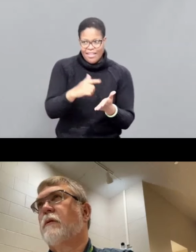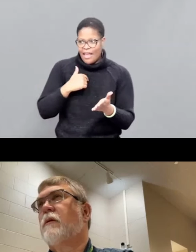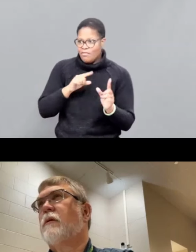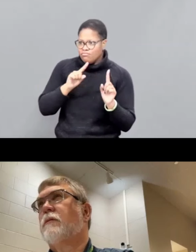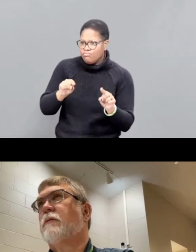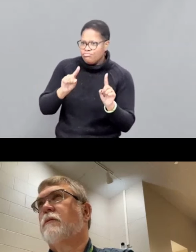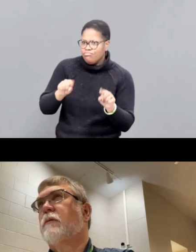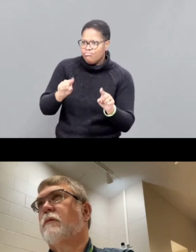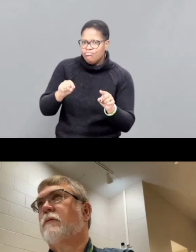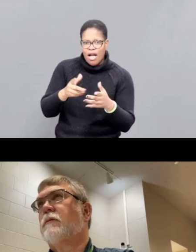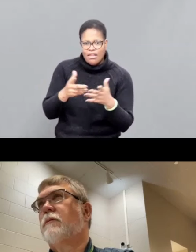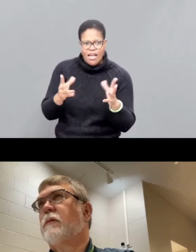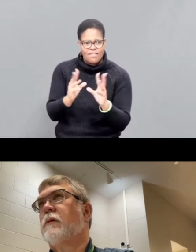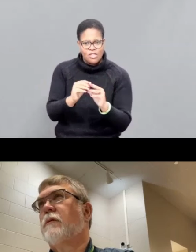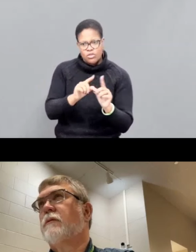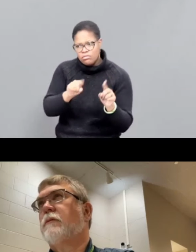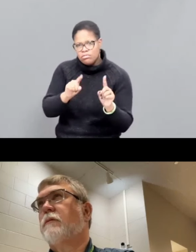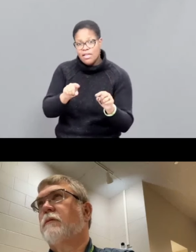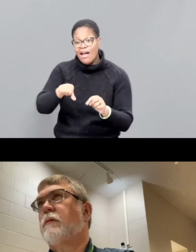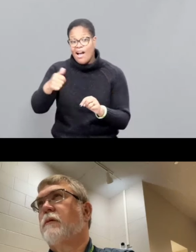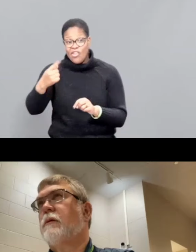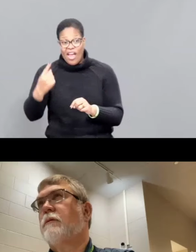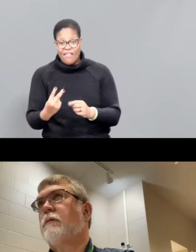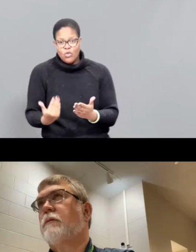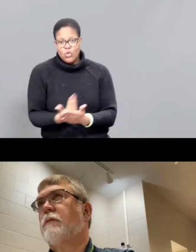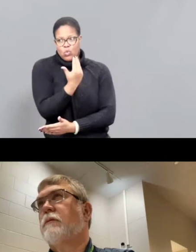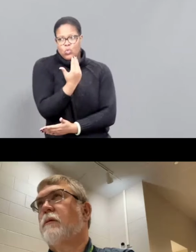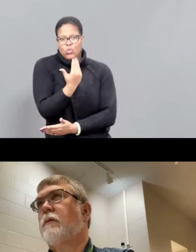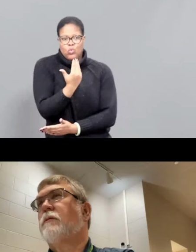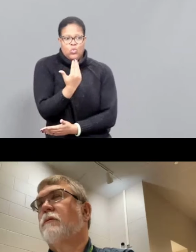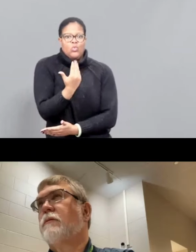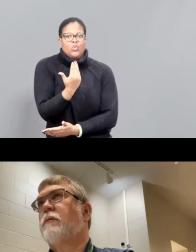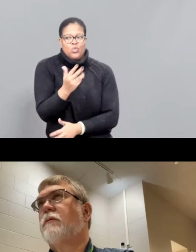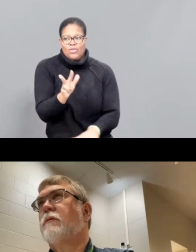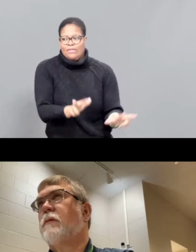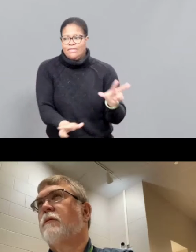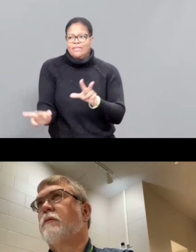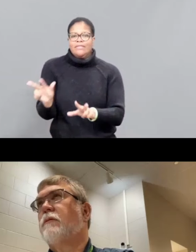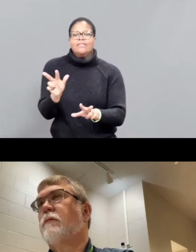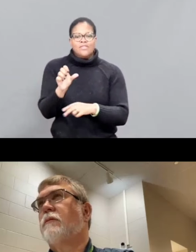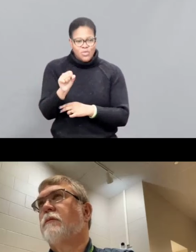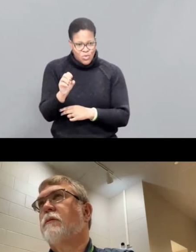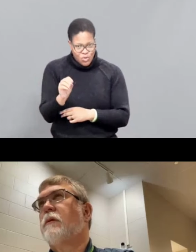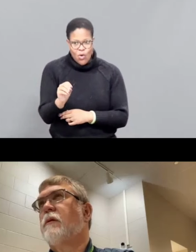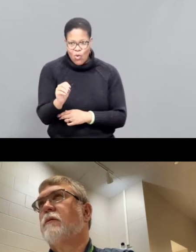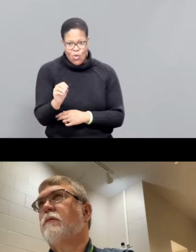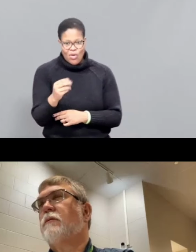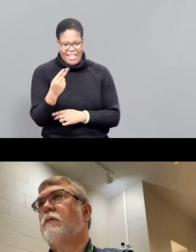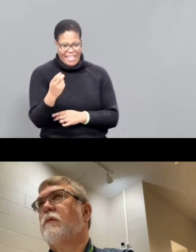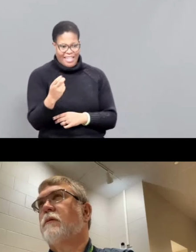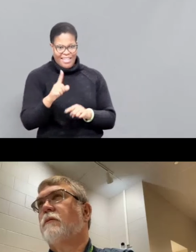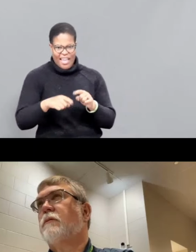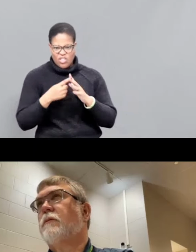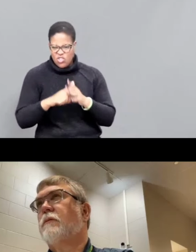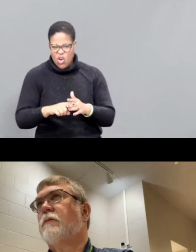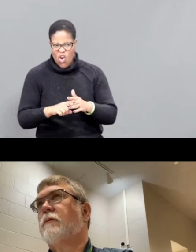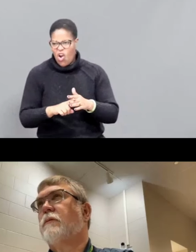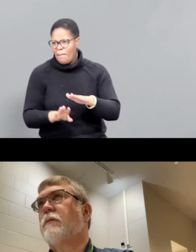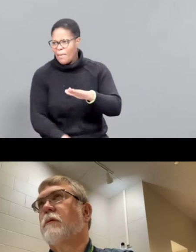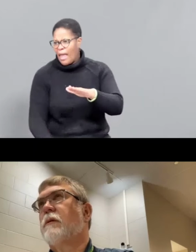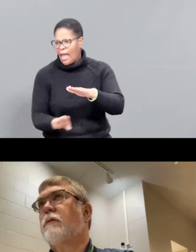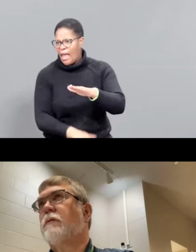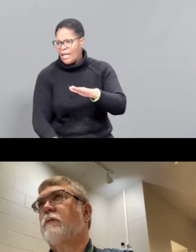a lot of the sessions, and then half of the group will be brand new. And so, he can't start like from square